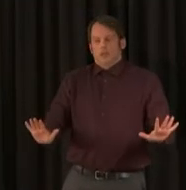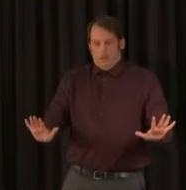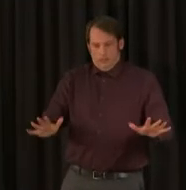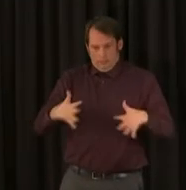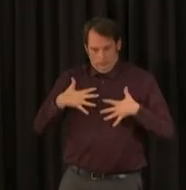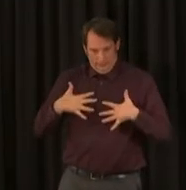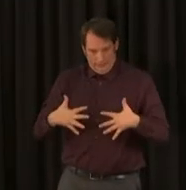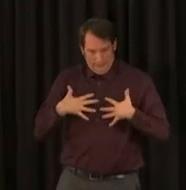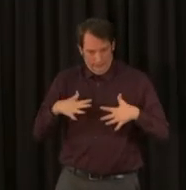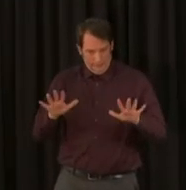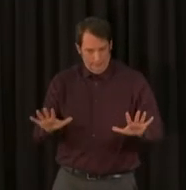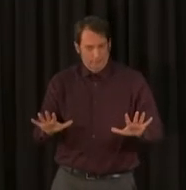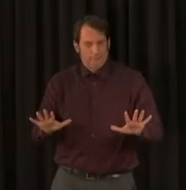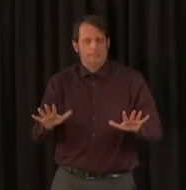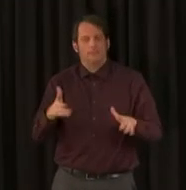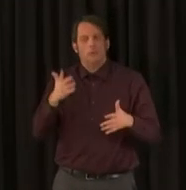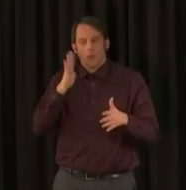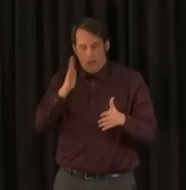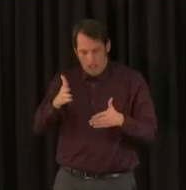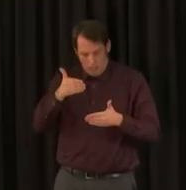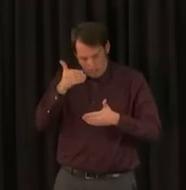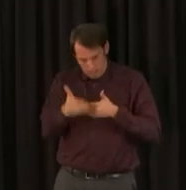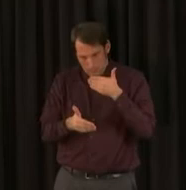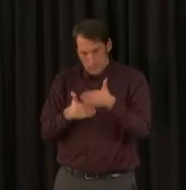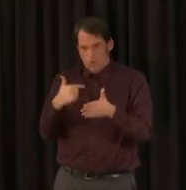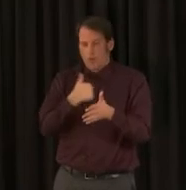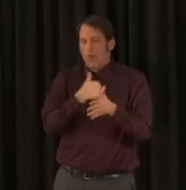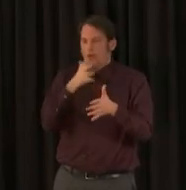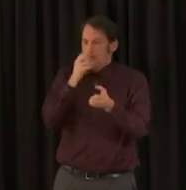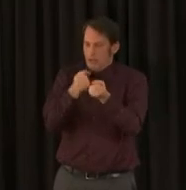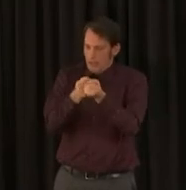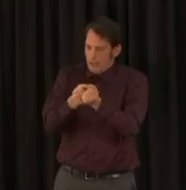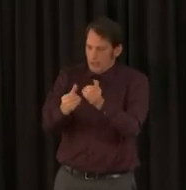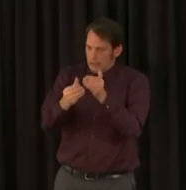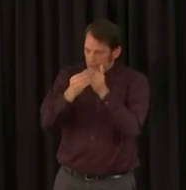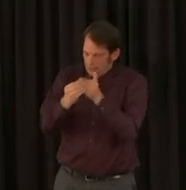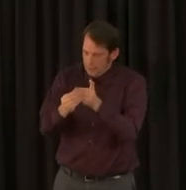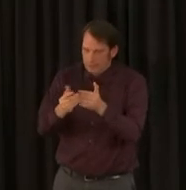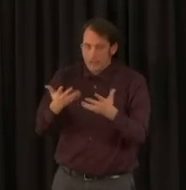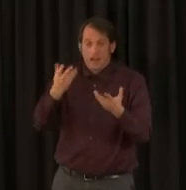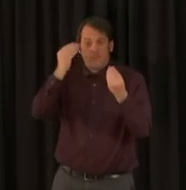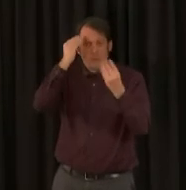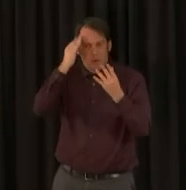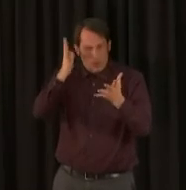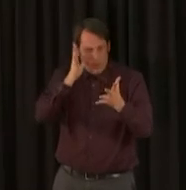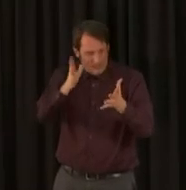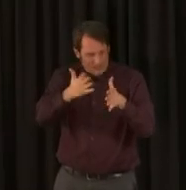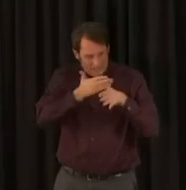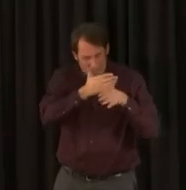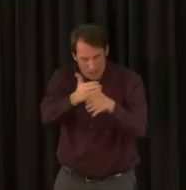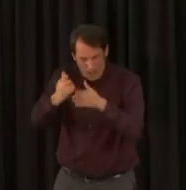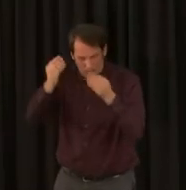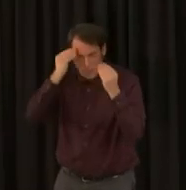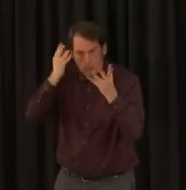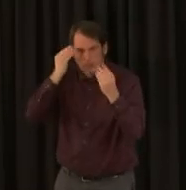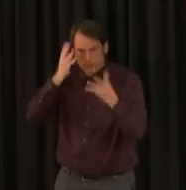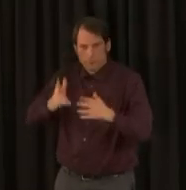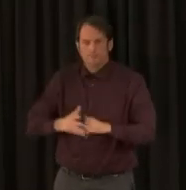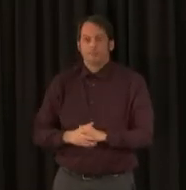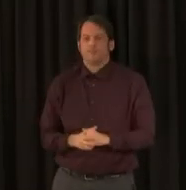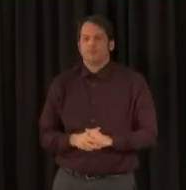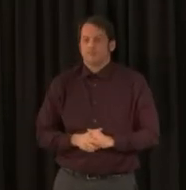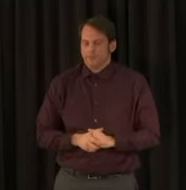all the details. The guidance is there. At LEDC, we try to share the information, so we're looking at the same thing.